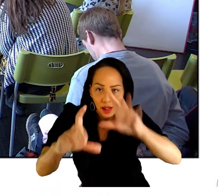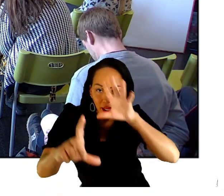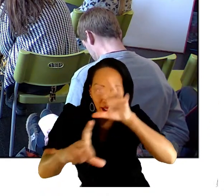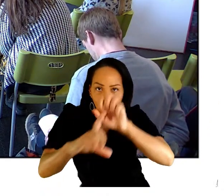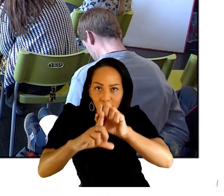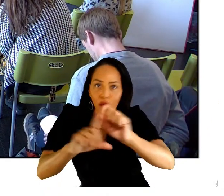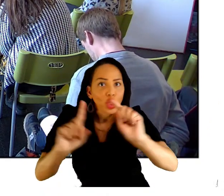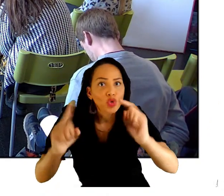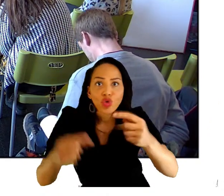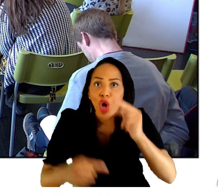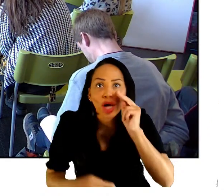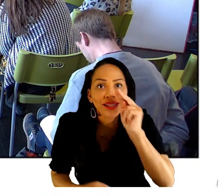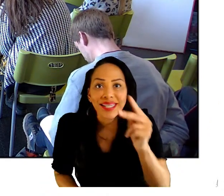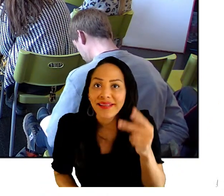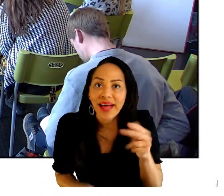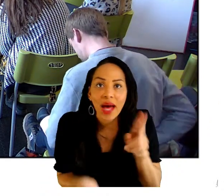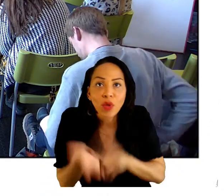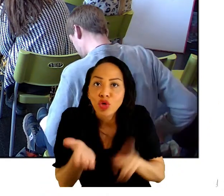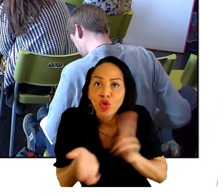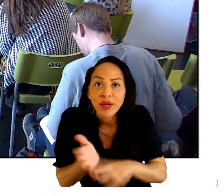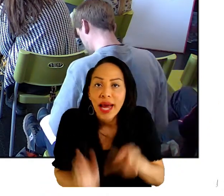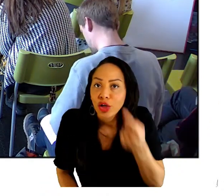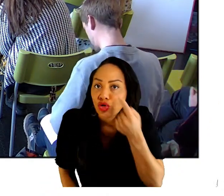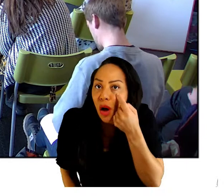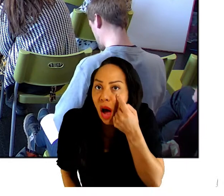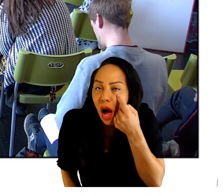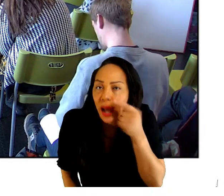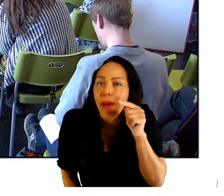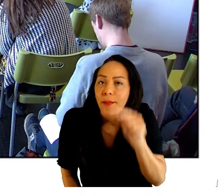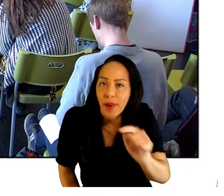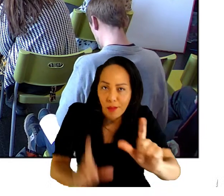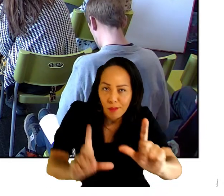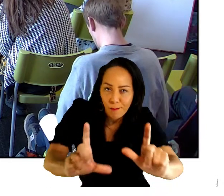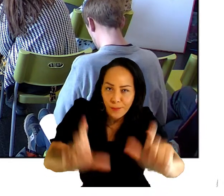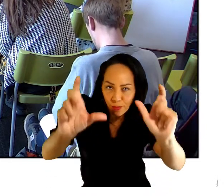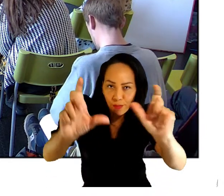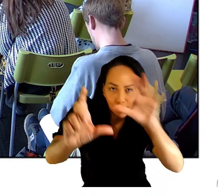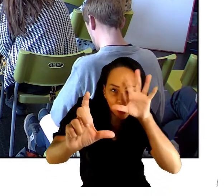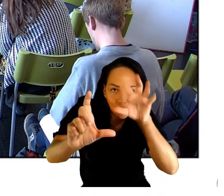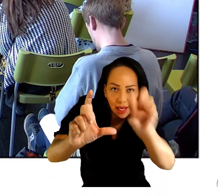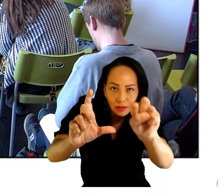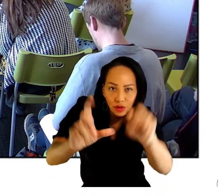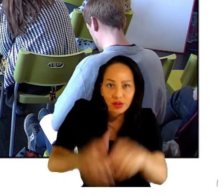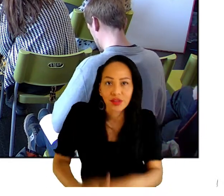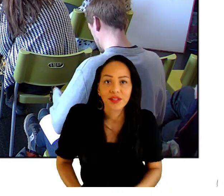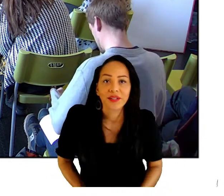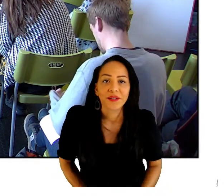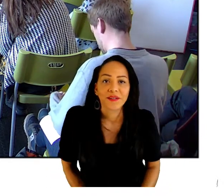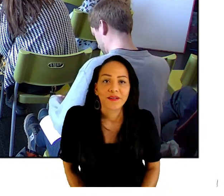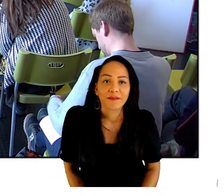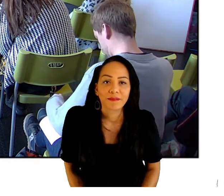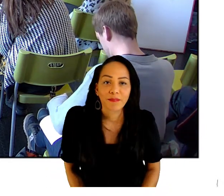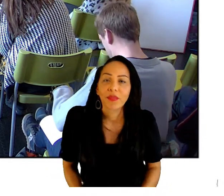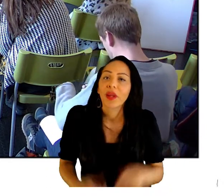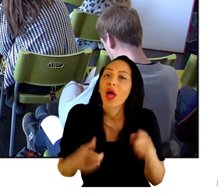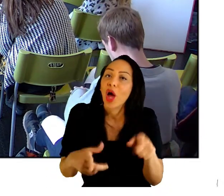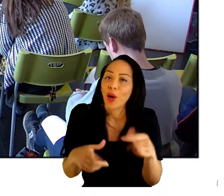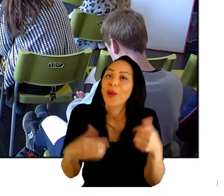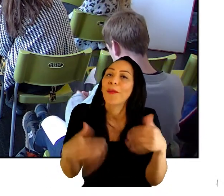naked eye. Yeah. You did a degree in digital theatre. Oh yes, I did do an MA in digital